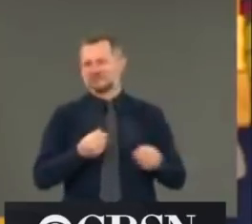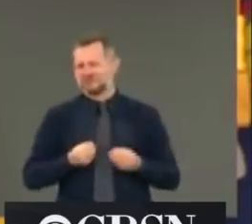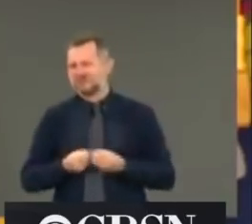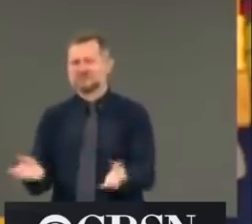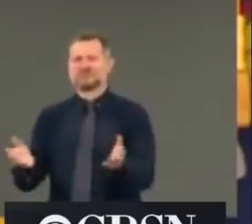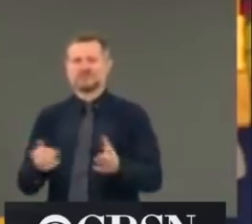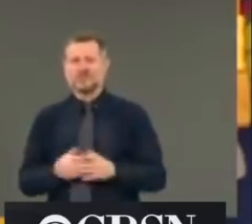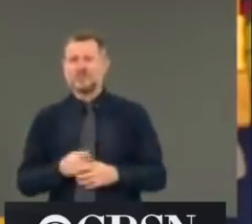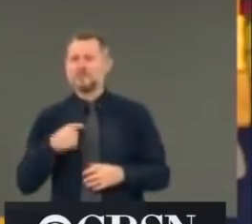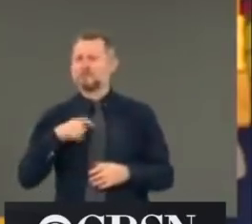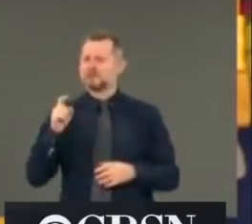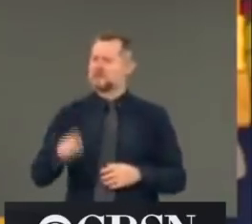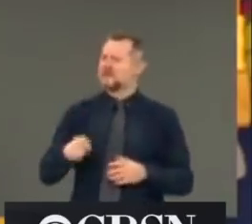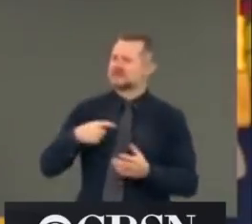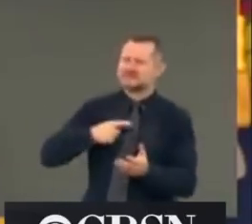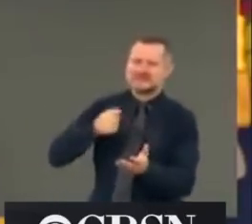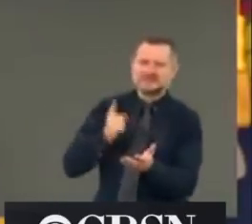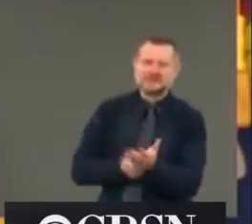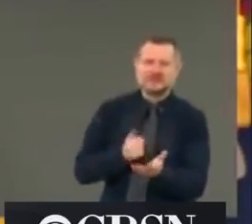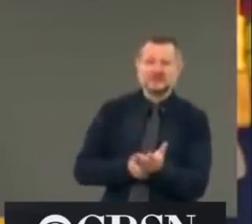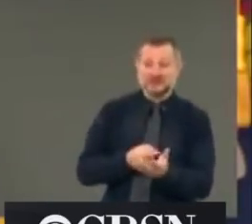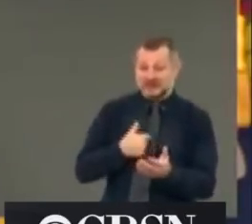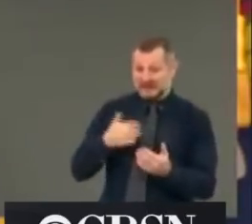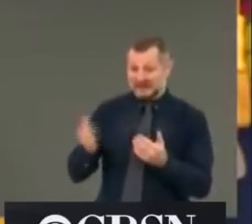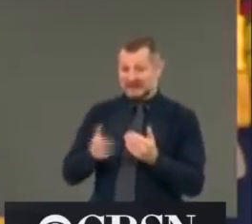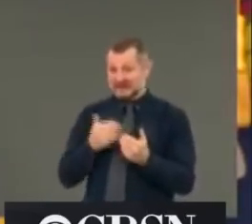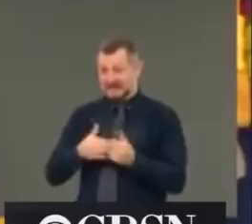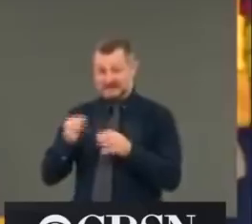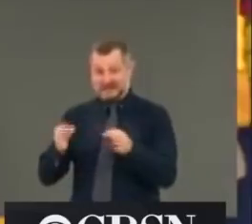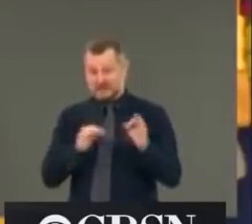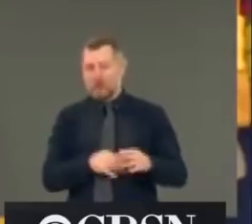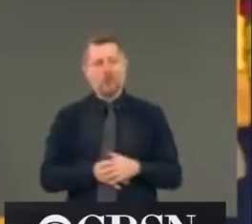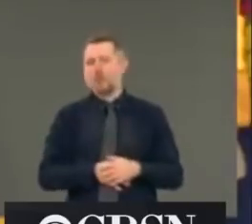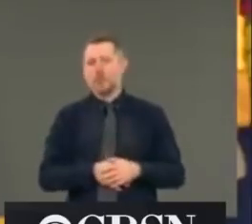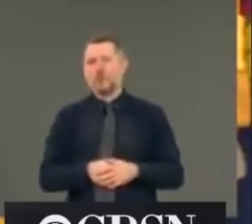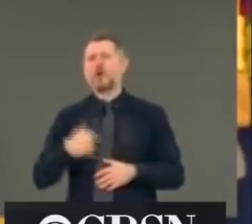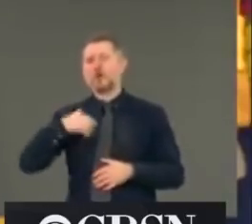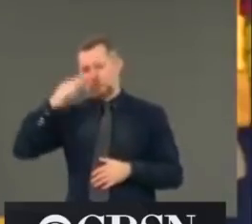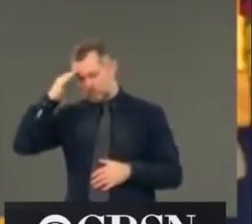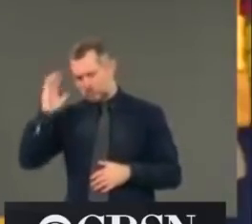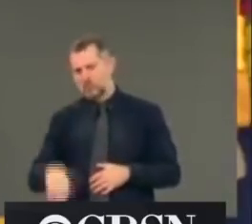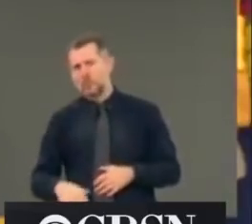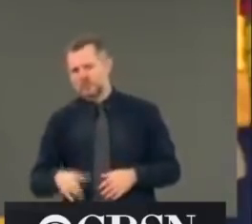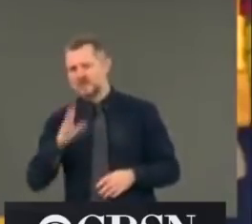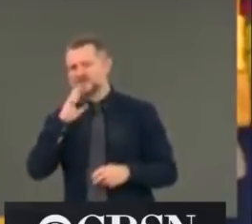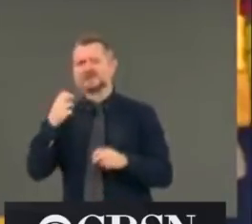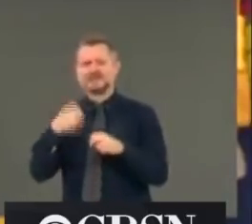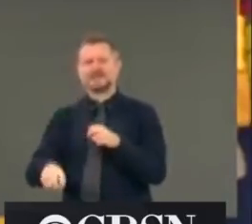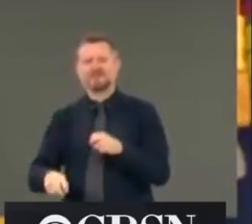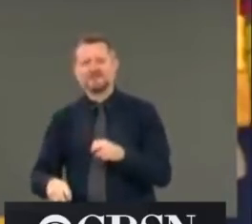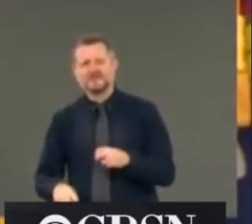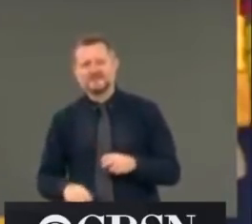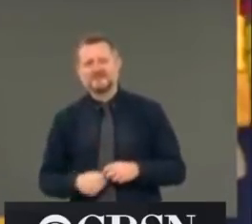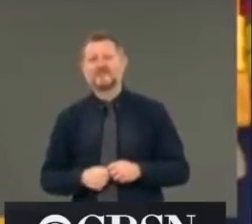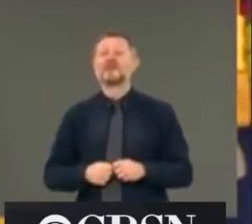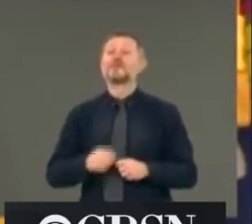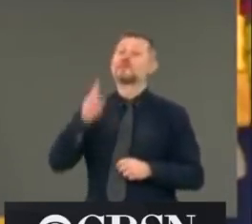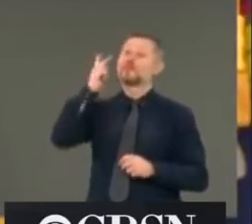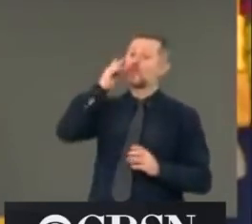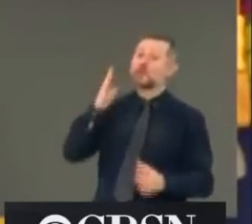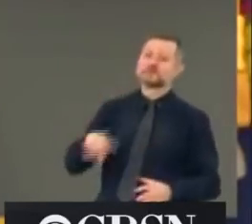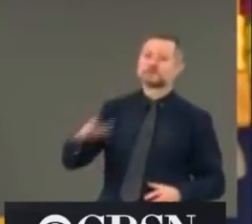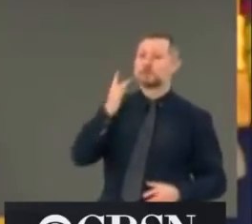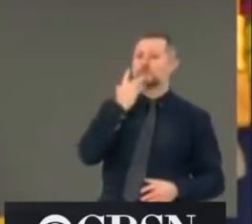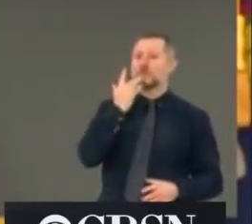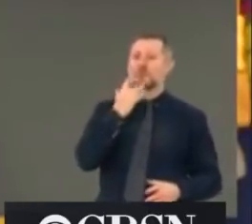conversation. There's going to be tension in the conversation, I understand that. The politicians will not want to have the conversation